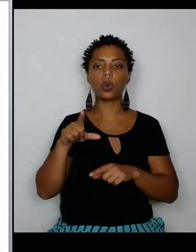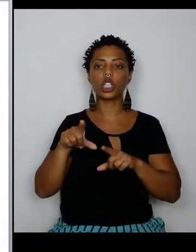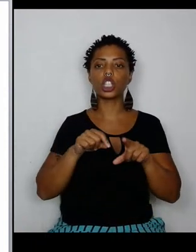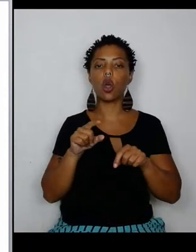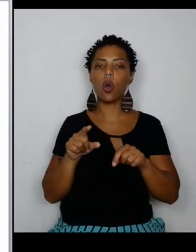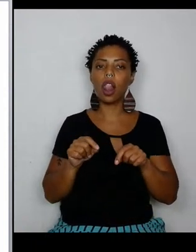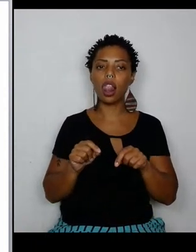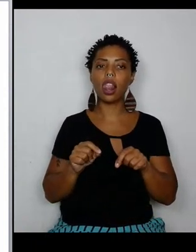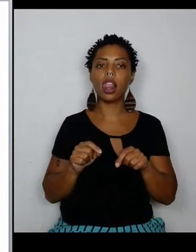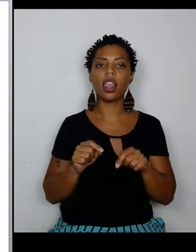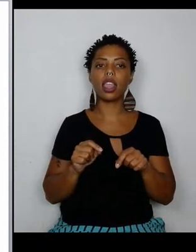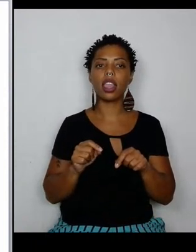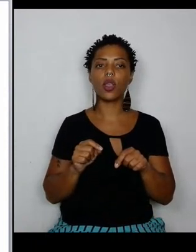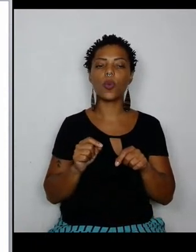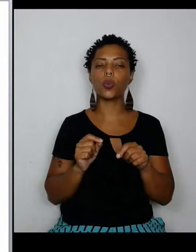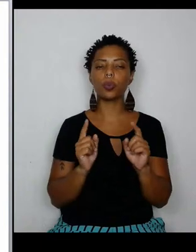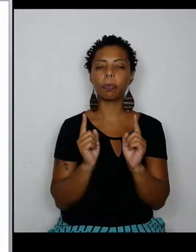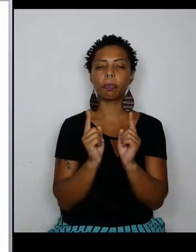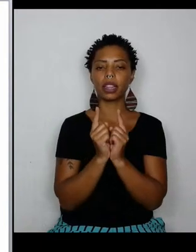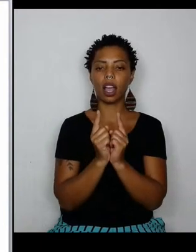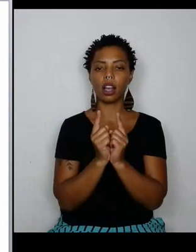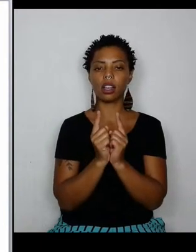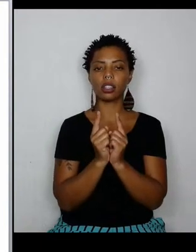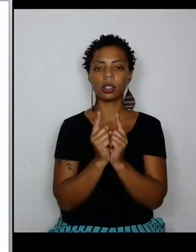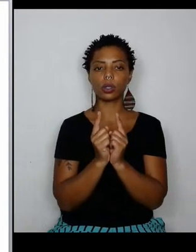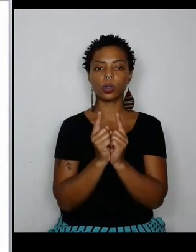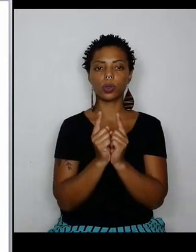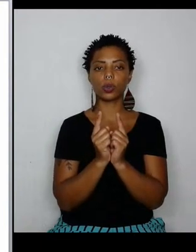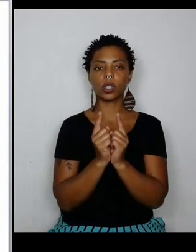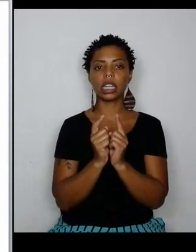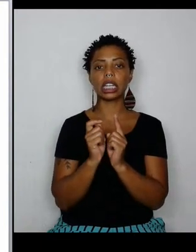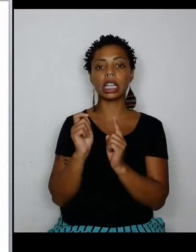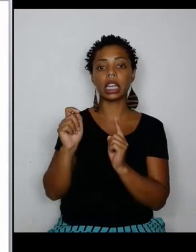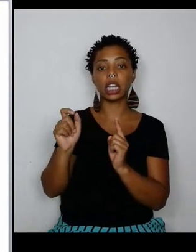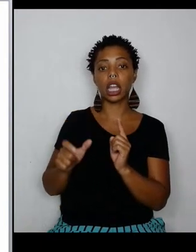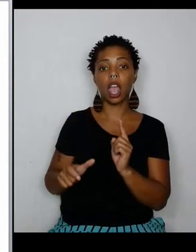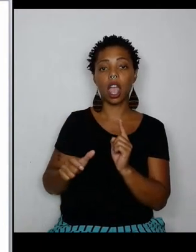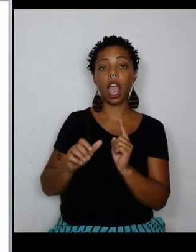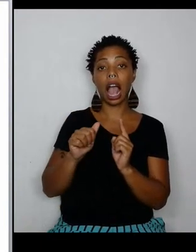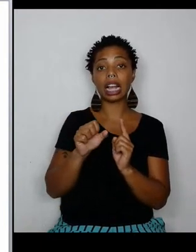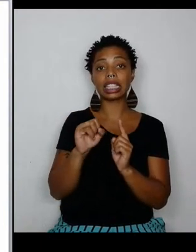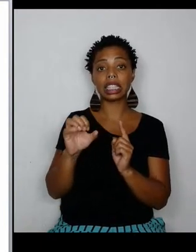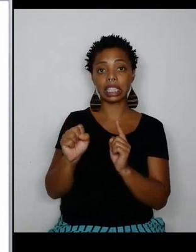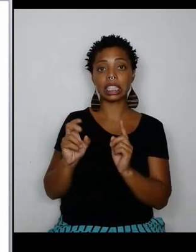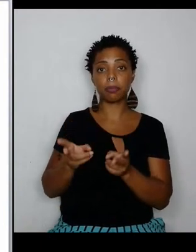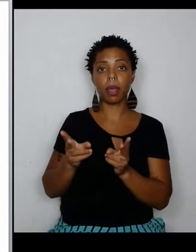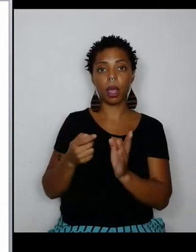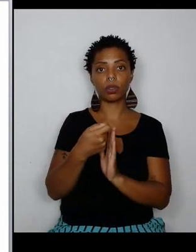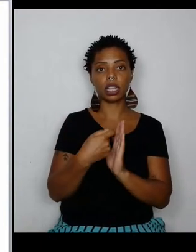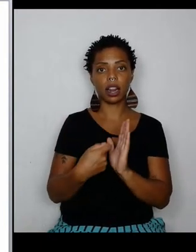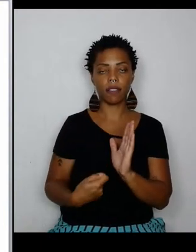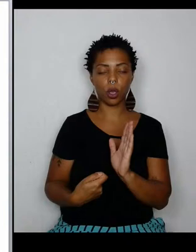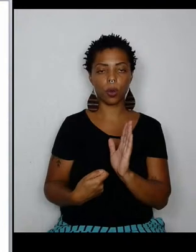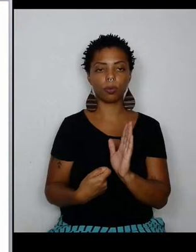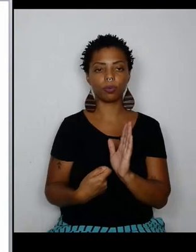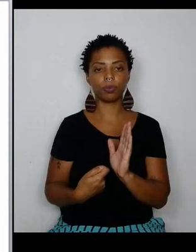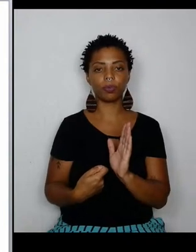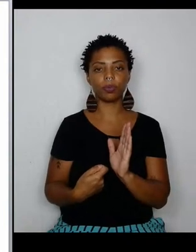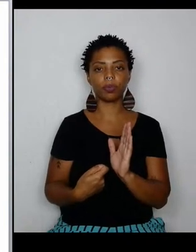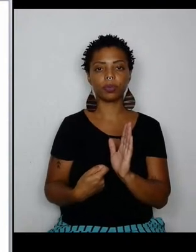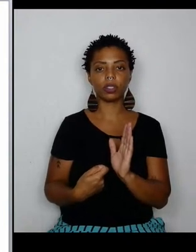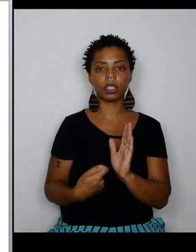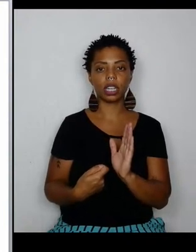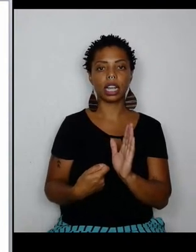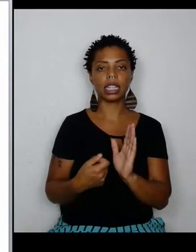i'm moving towards the end of my presentation right now and i just wanted to read this text that was